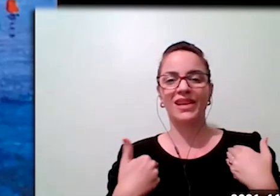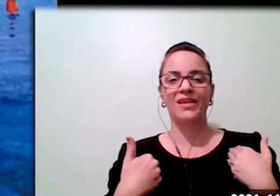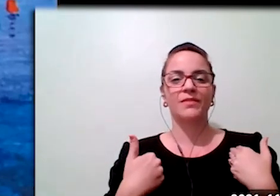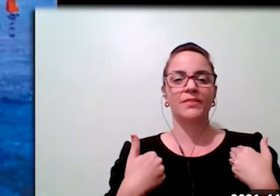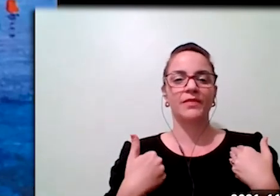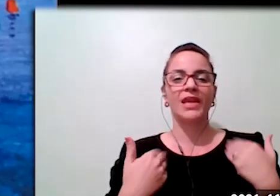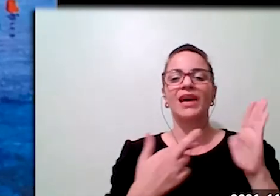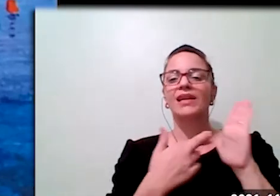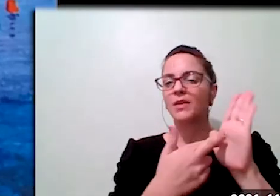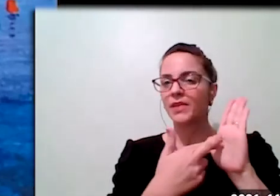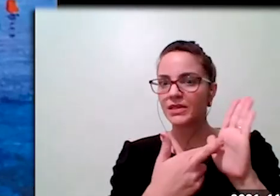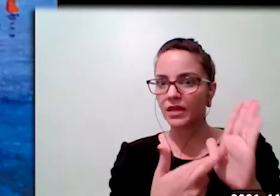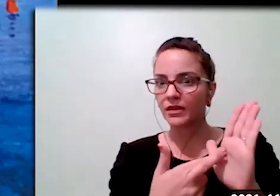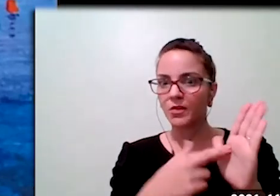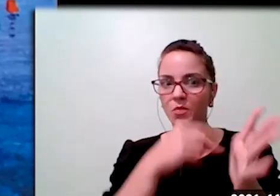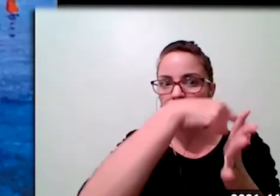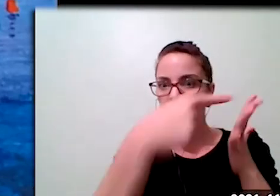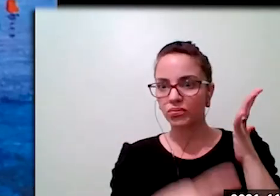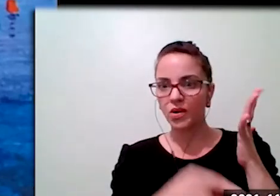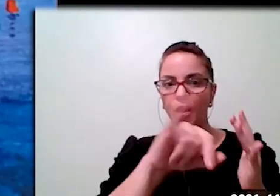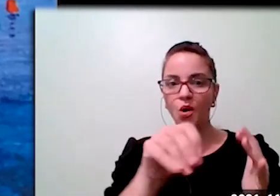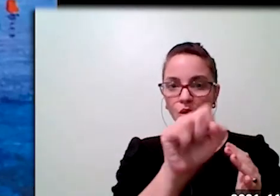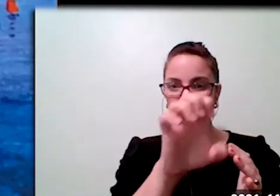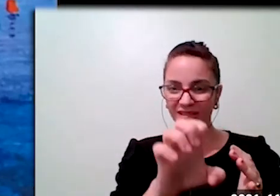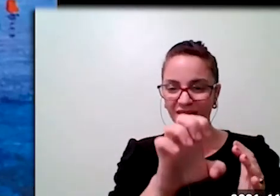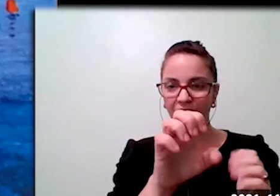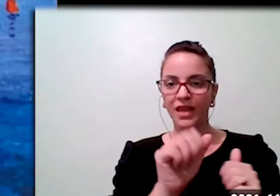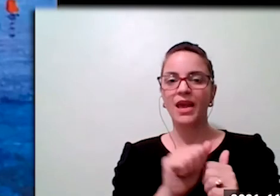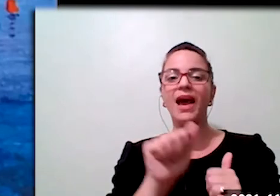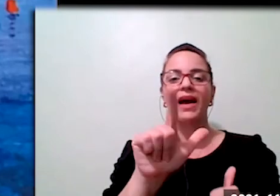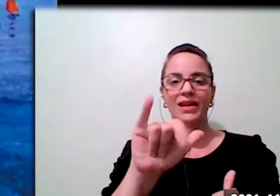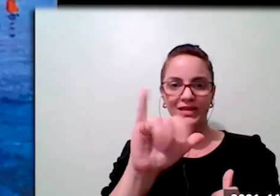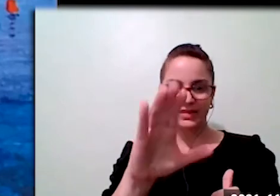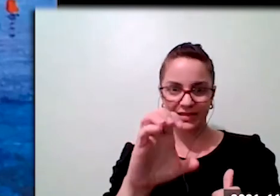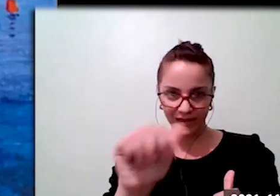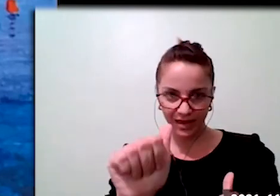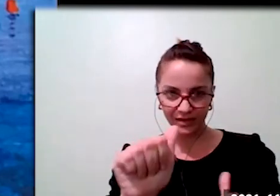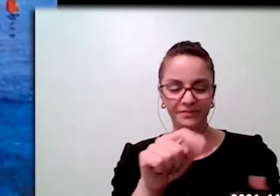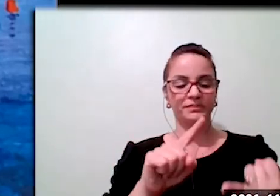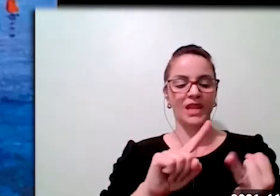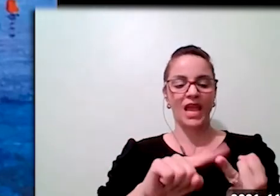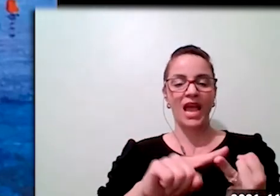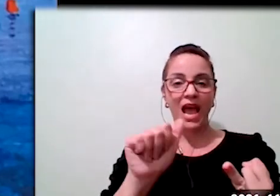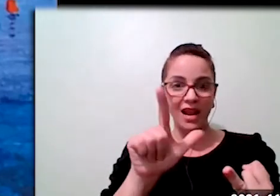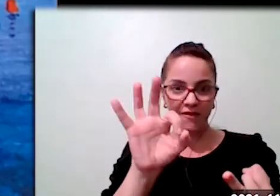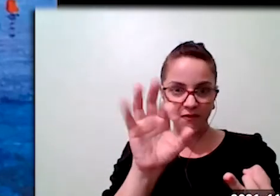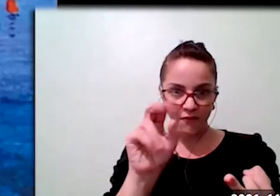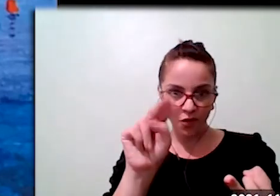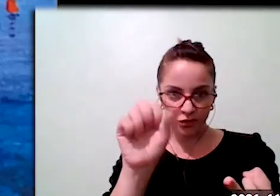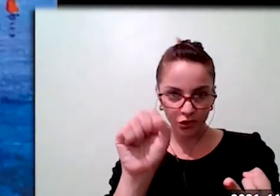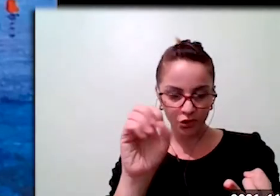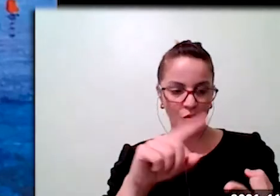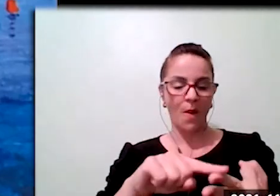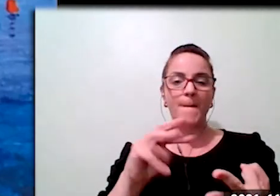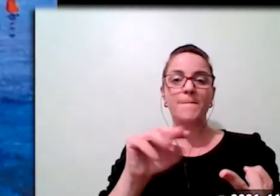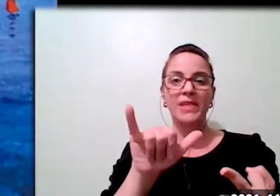local artists: José Alicea, Alfonso Arana, Mirna